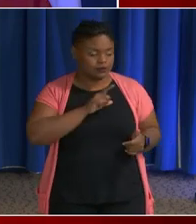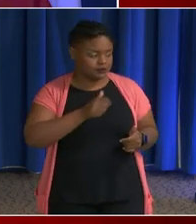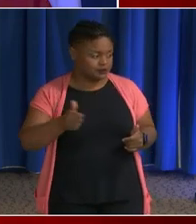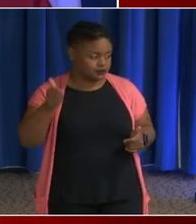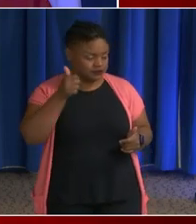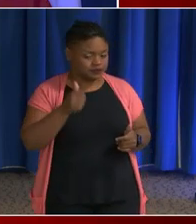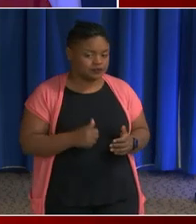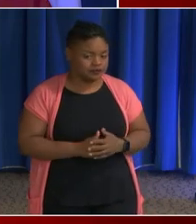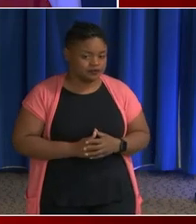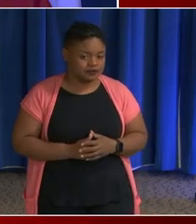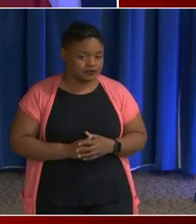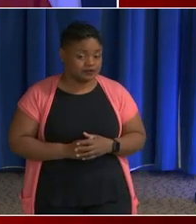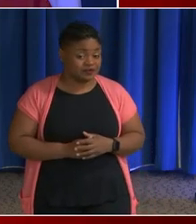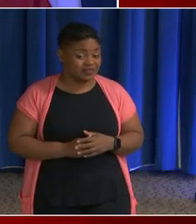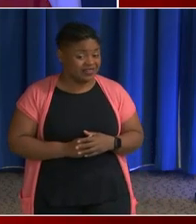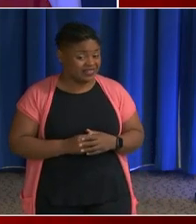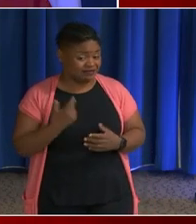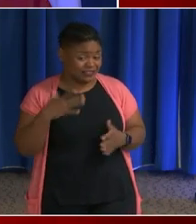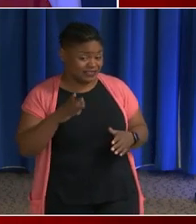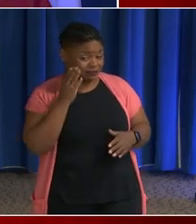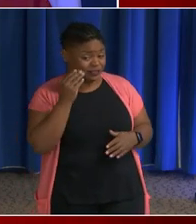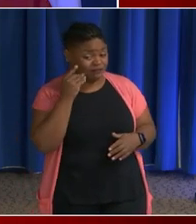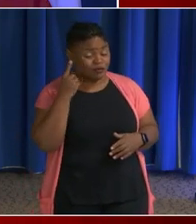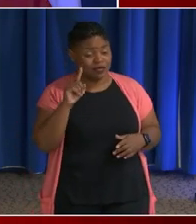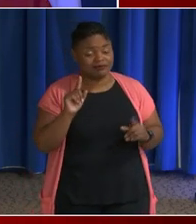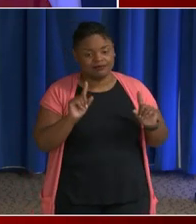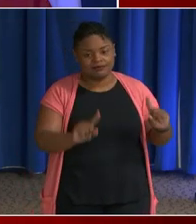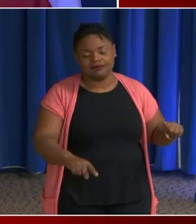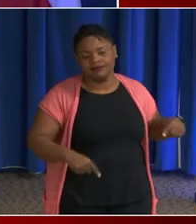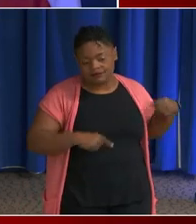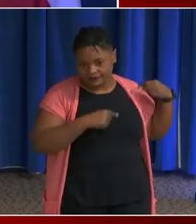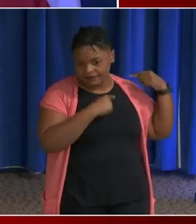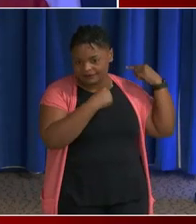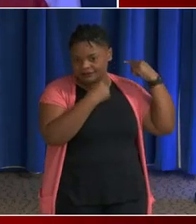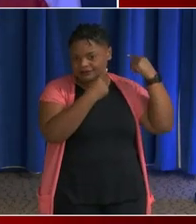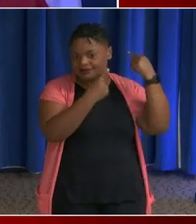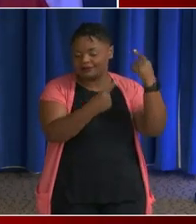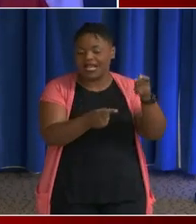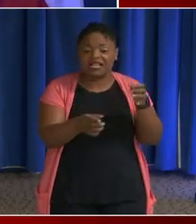the chief, who's been here for every one of those years, to talk about it.